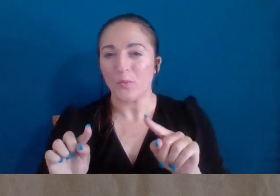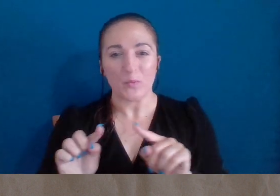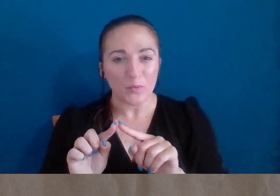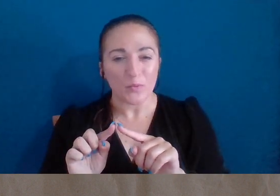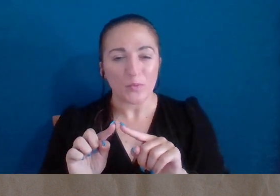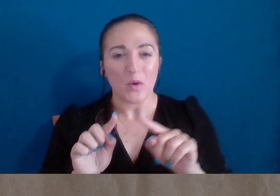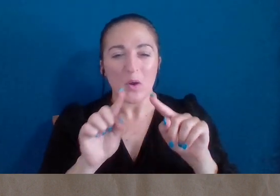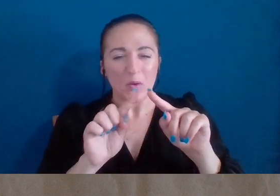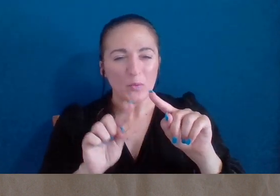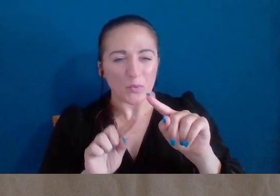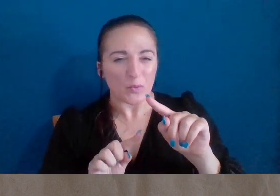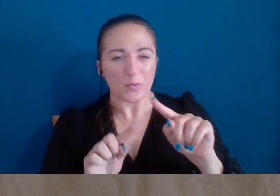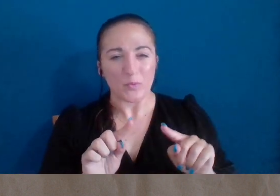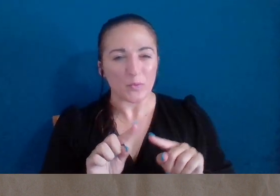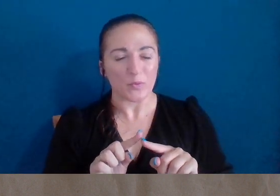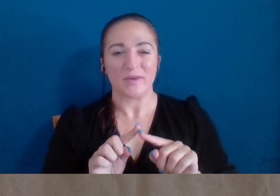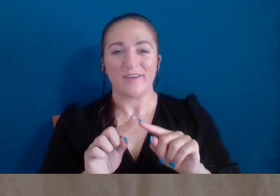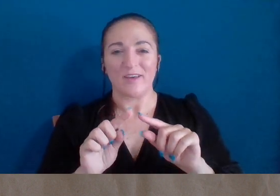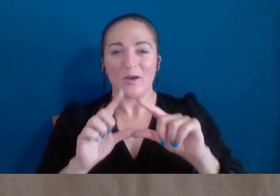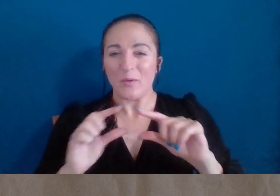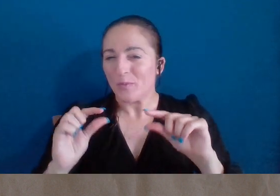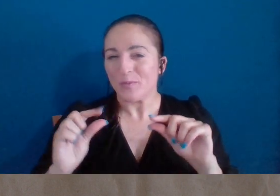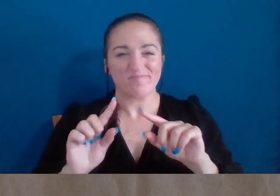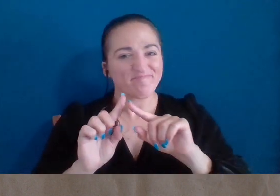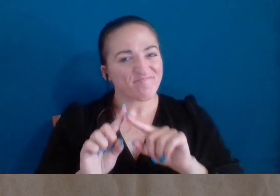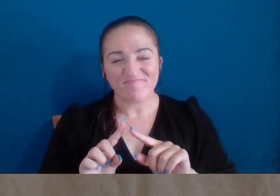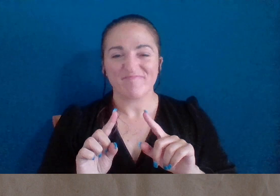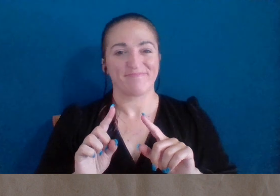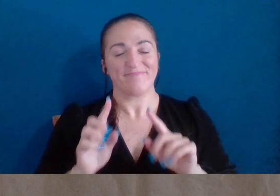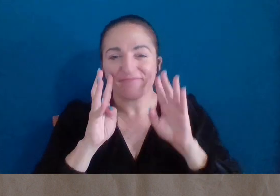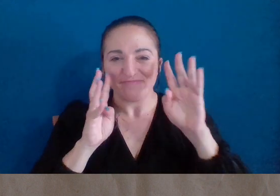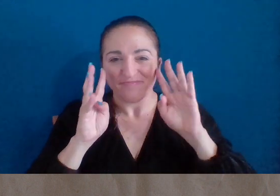like leafy kind of growths. Like this one is the rectangle